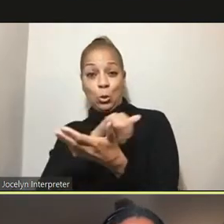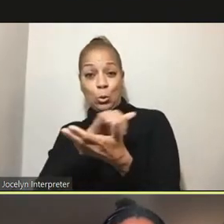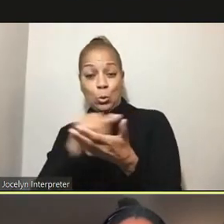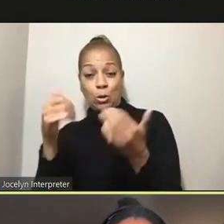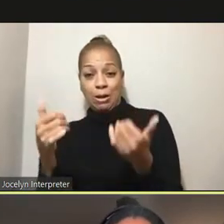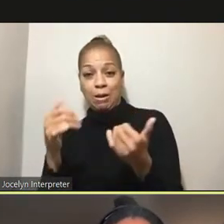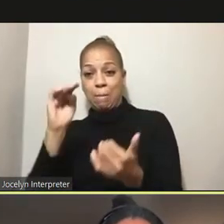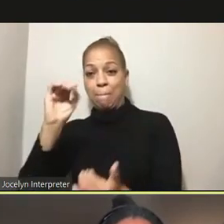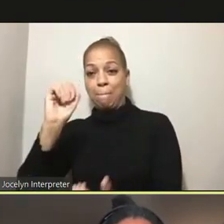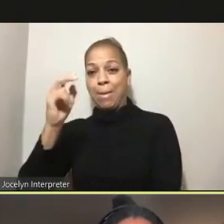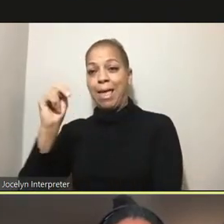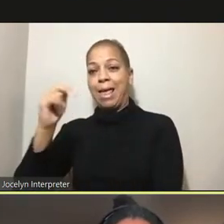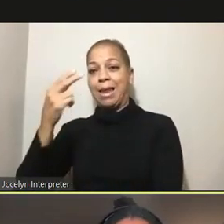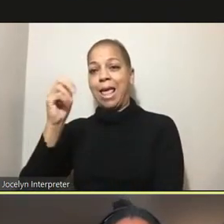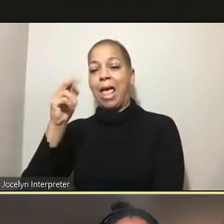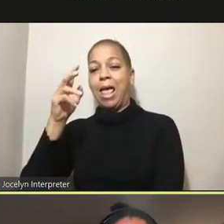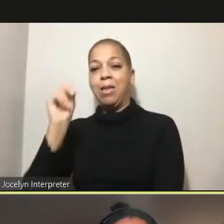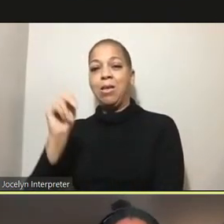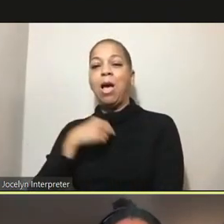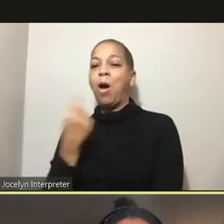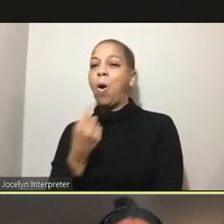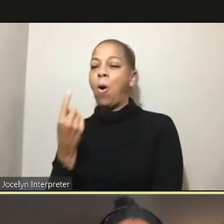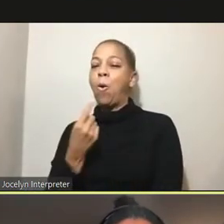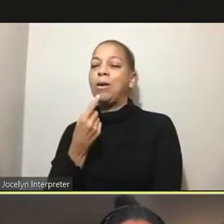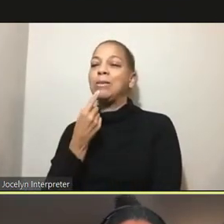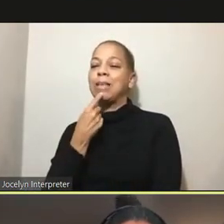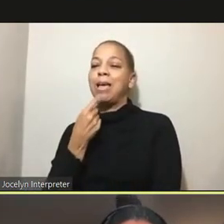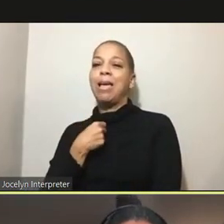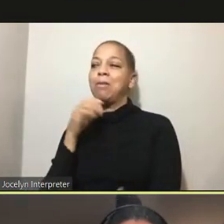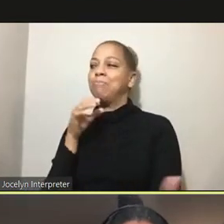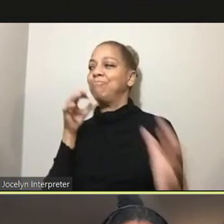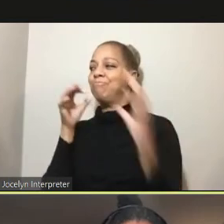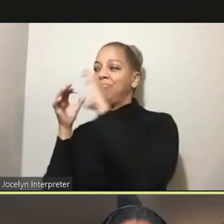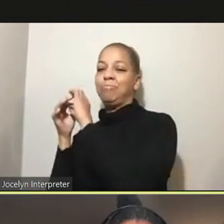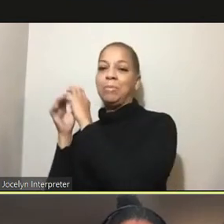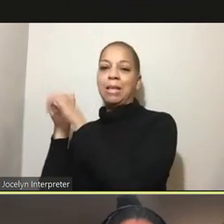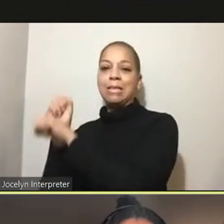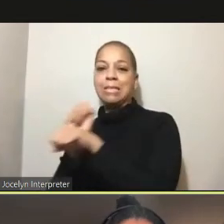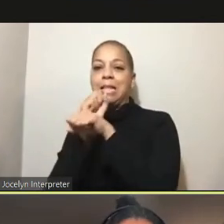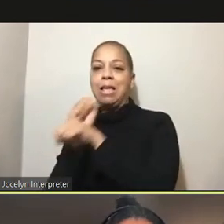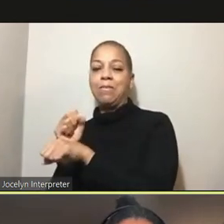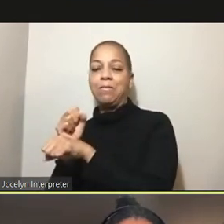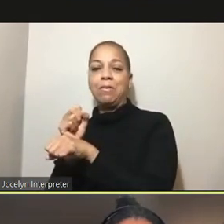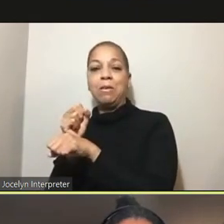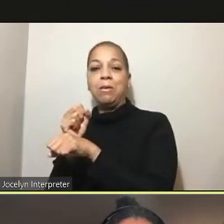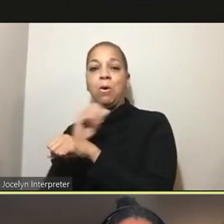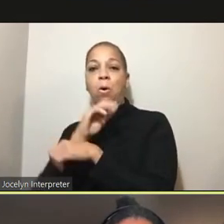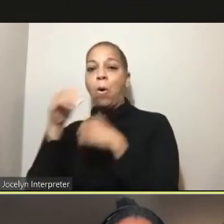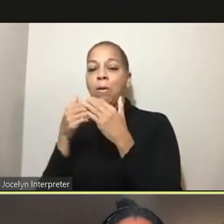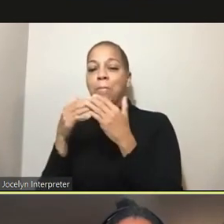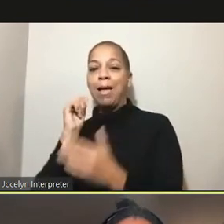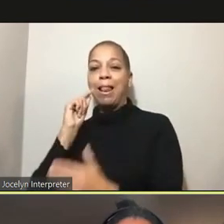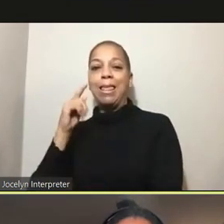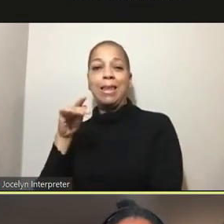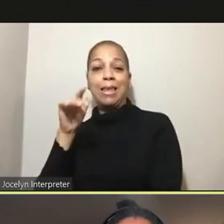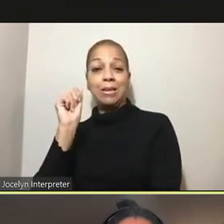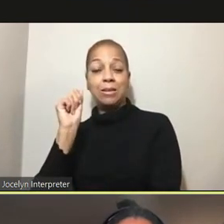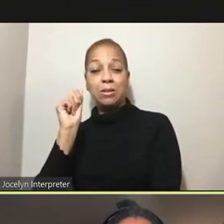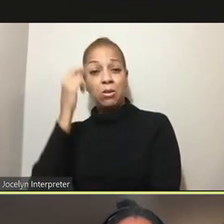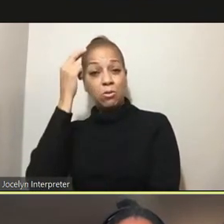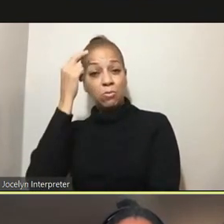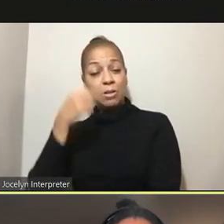I will always say I'm a descendant of slavery on all sides of my lineage. And the reason why I say that is